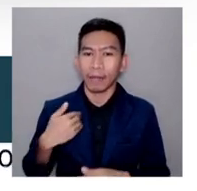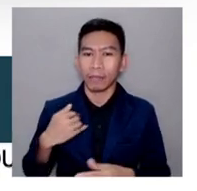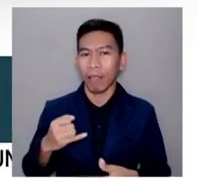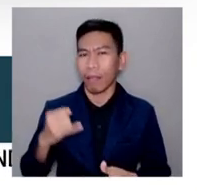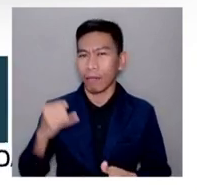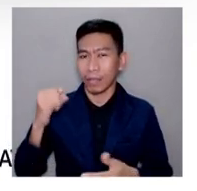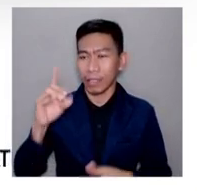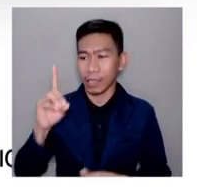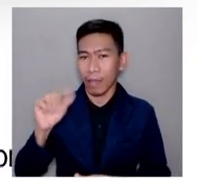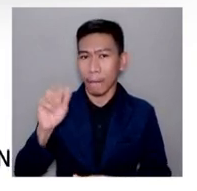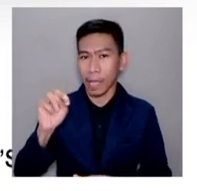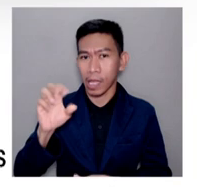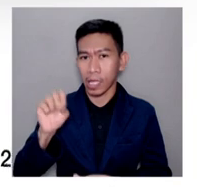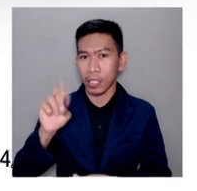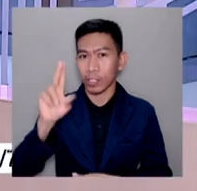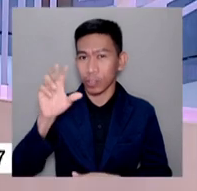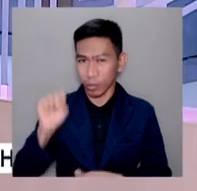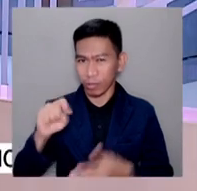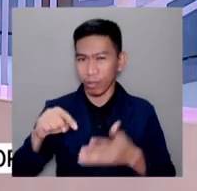livable city.